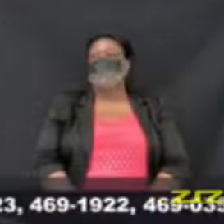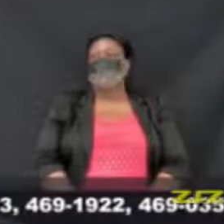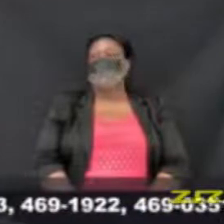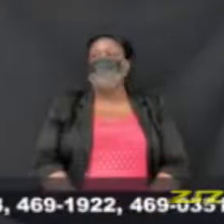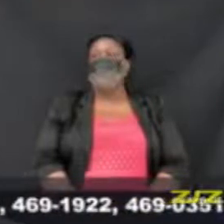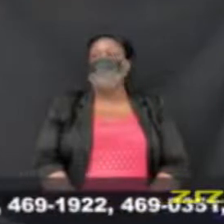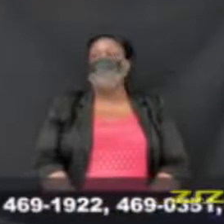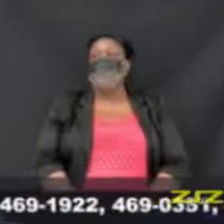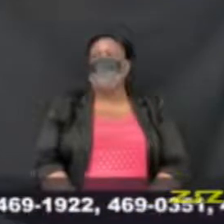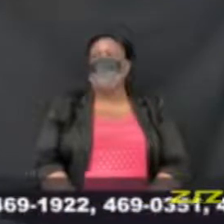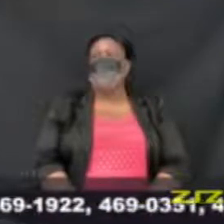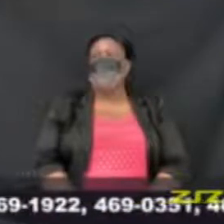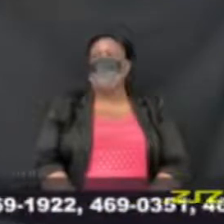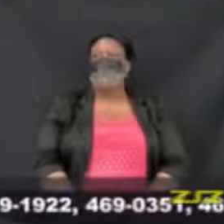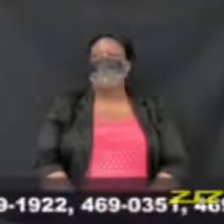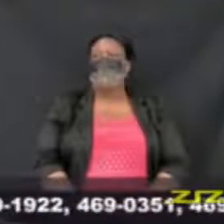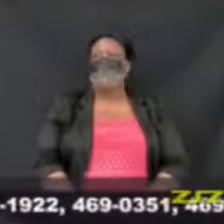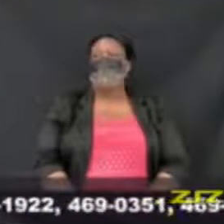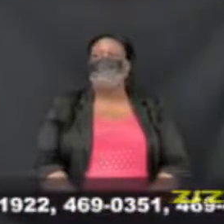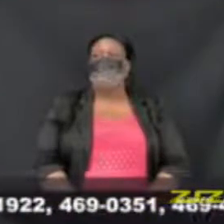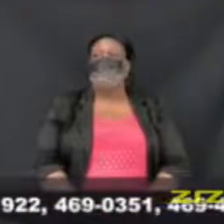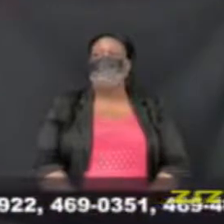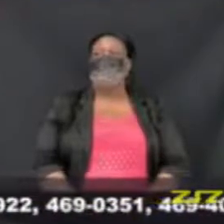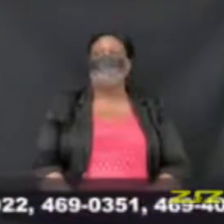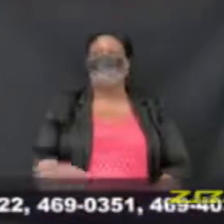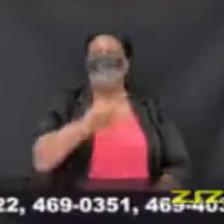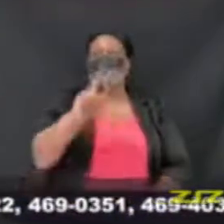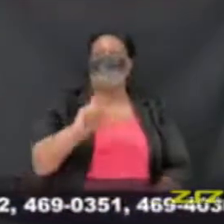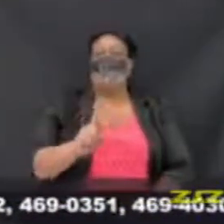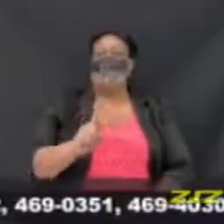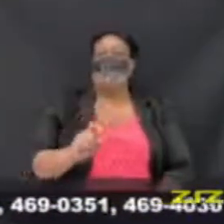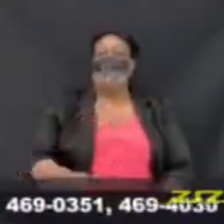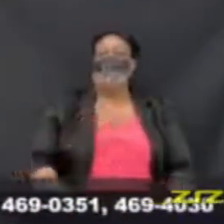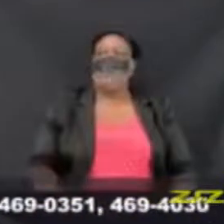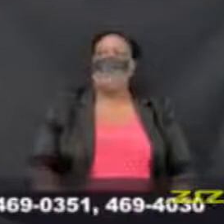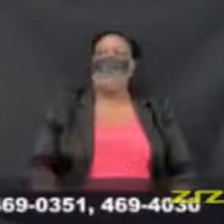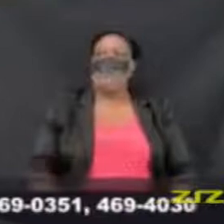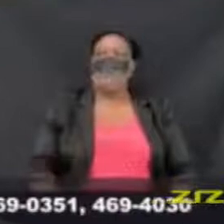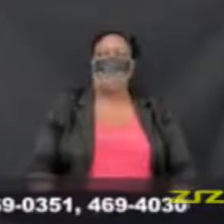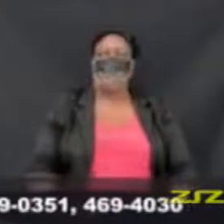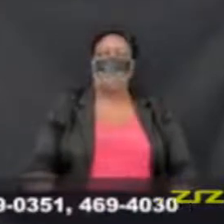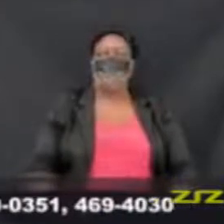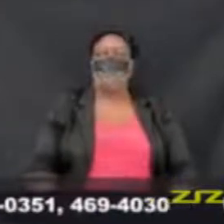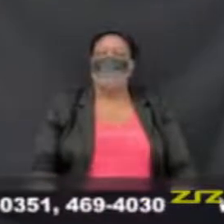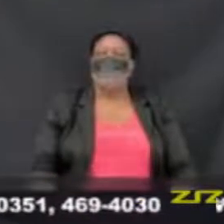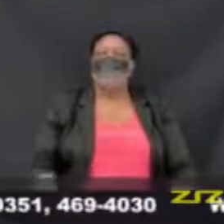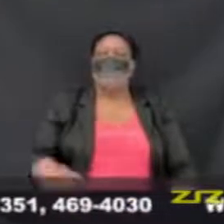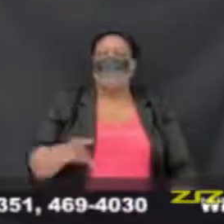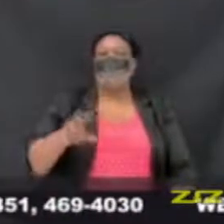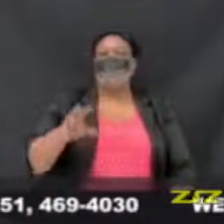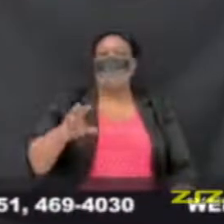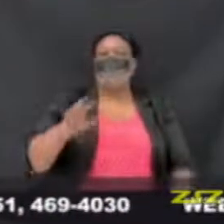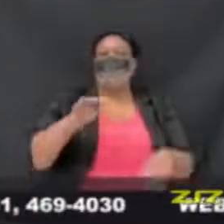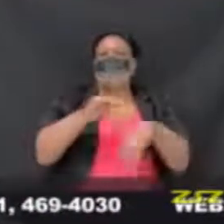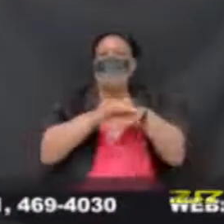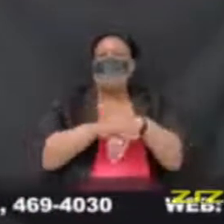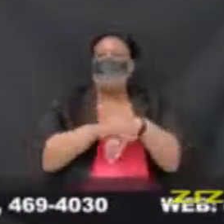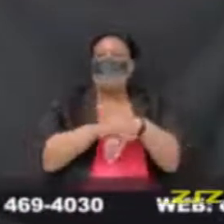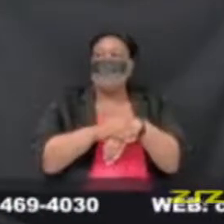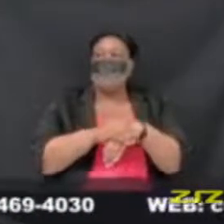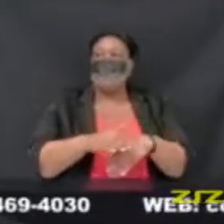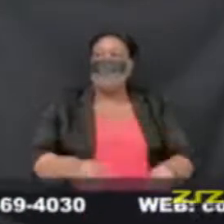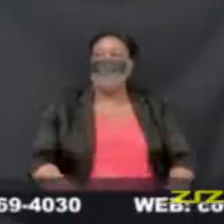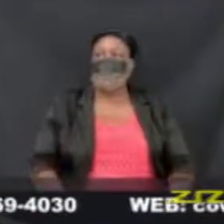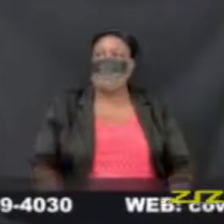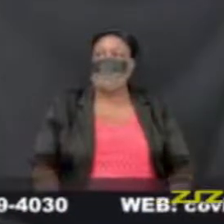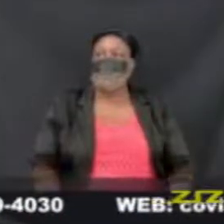Okay. It says, as the UK do not require COVID-19 tests for fully vaccinated persons to enter, does SINCIS require